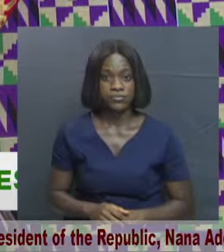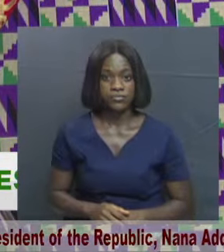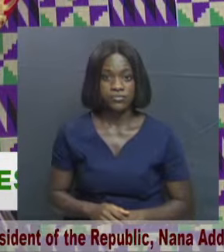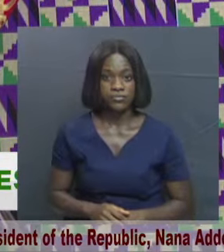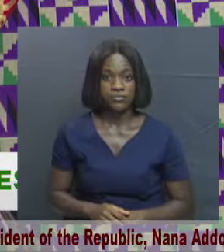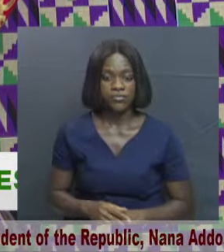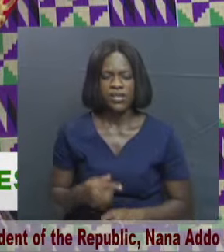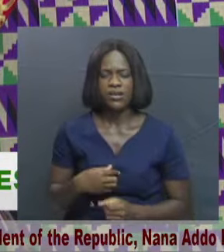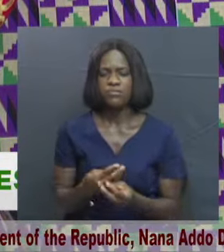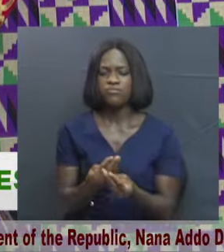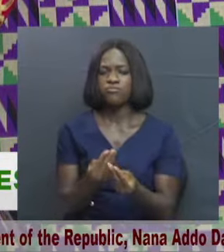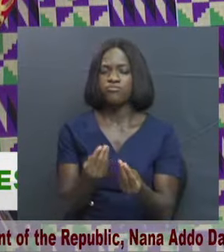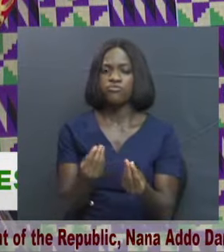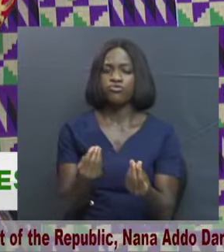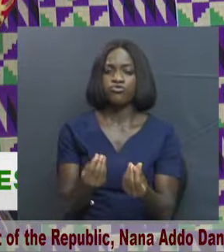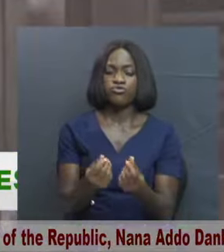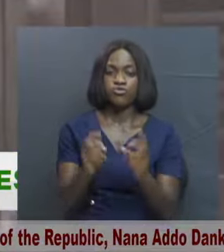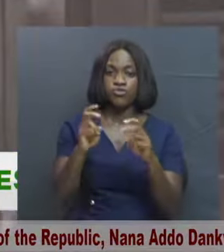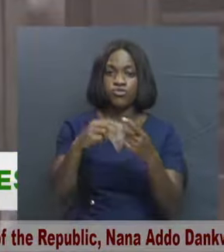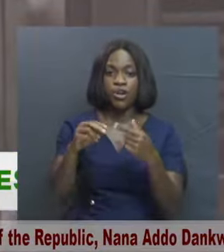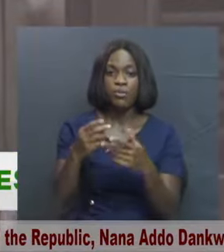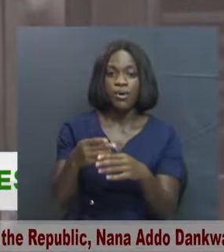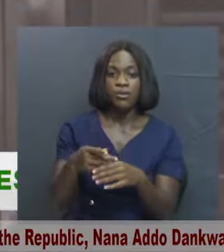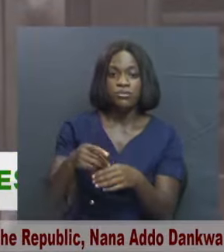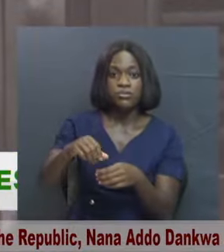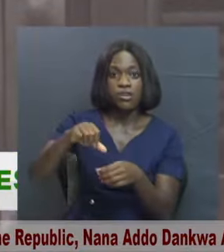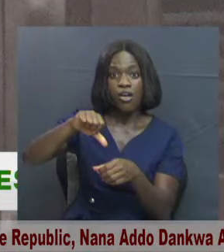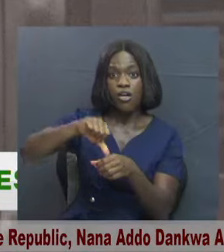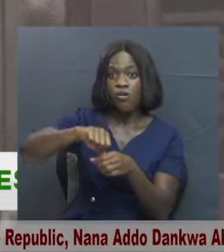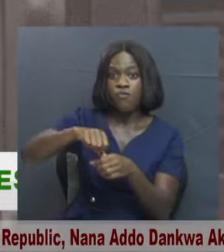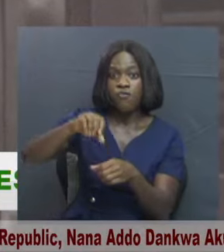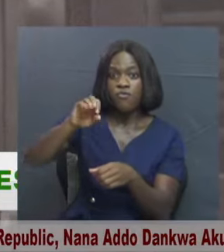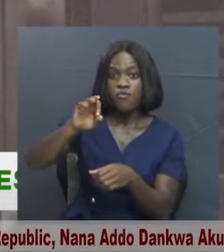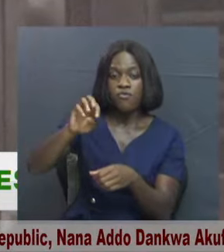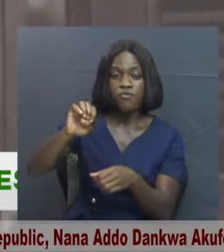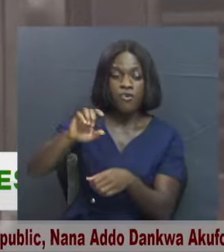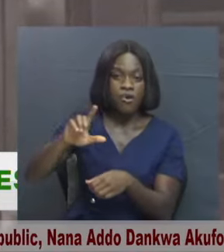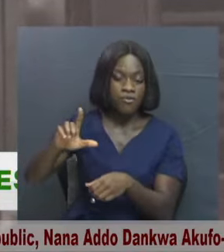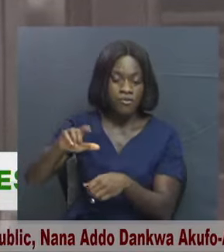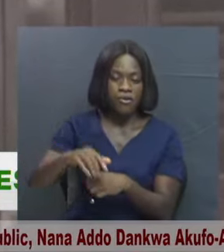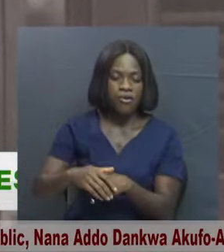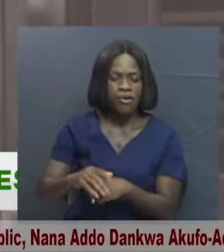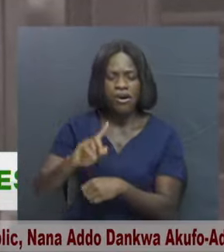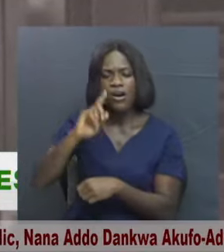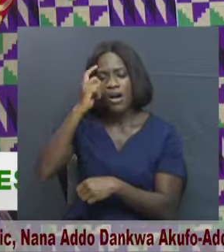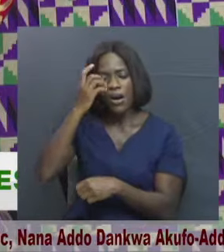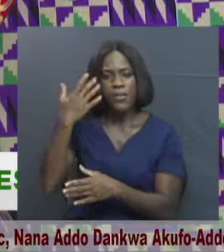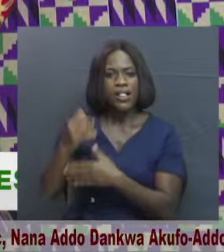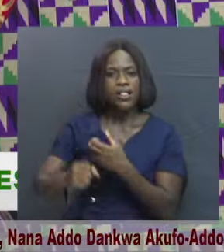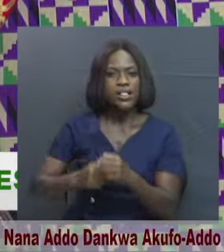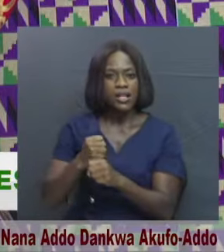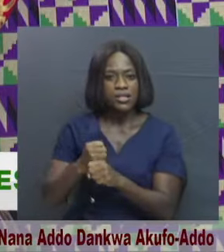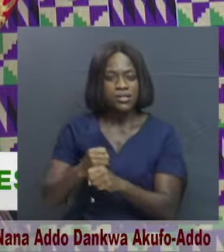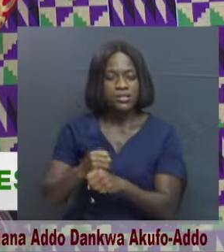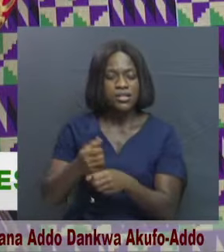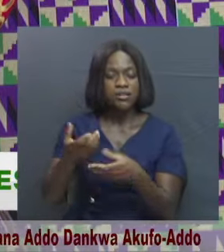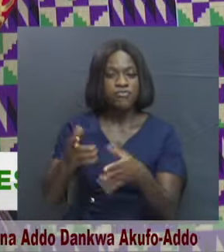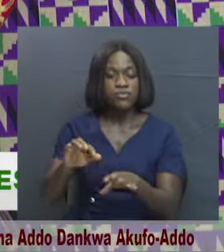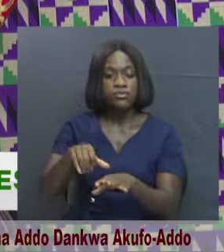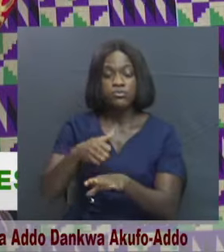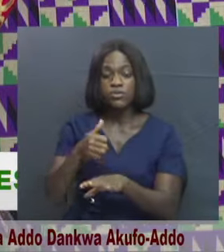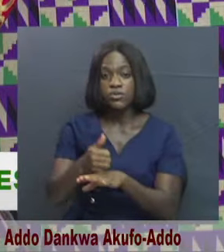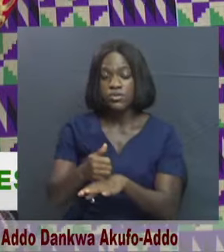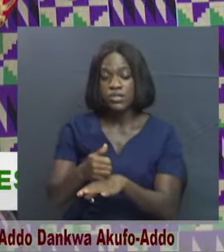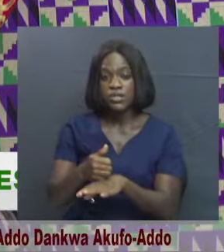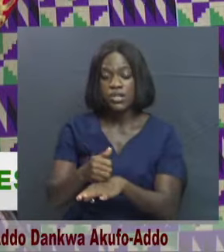address the incidents of premix fi's diversion and holding government last year completed the installation of 50 out of the